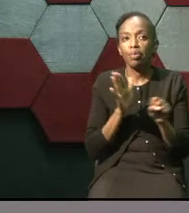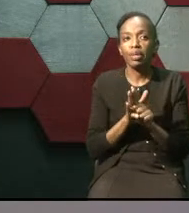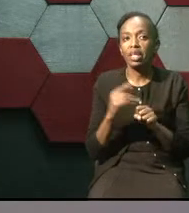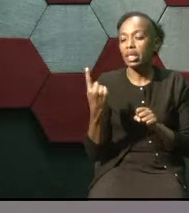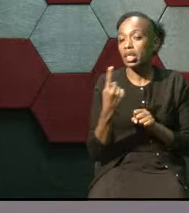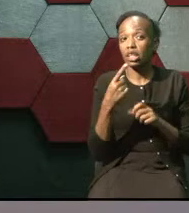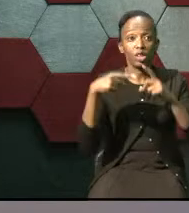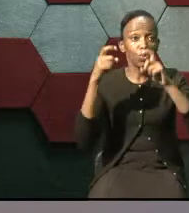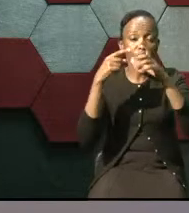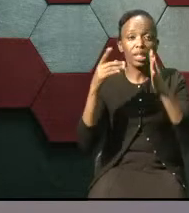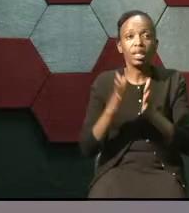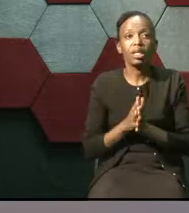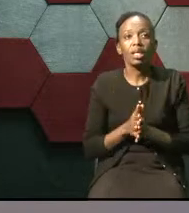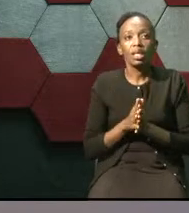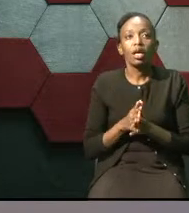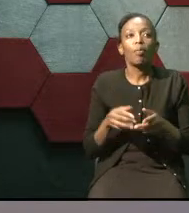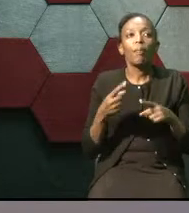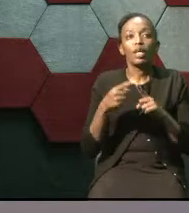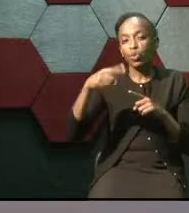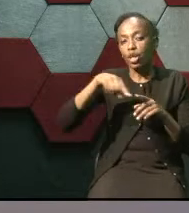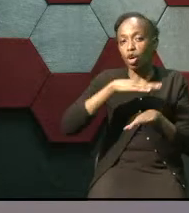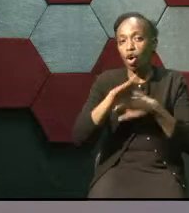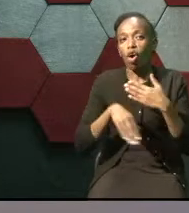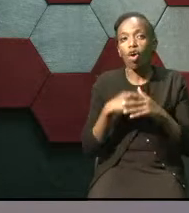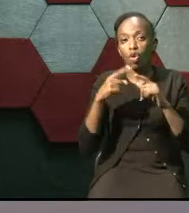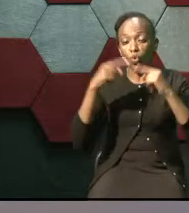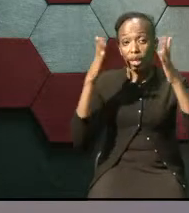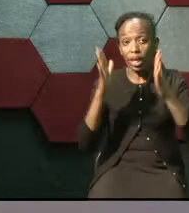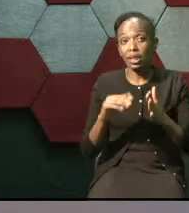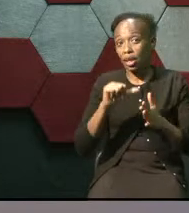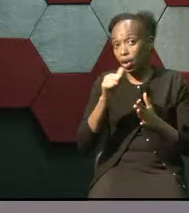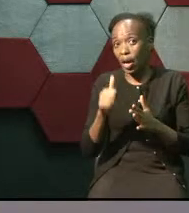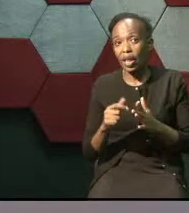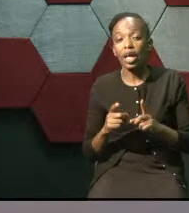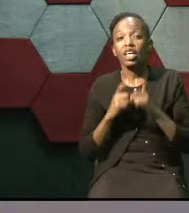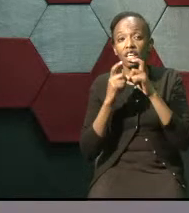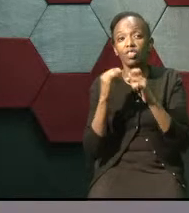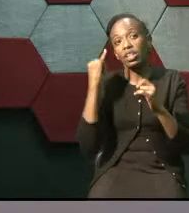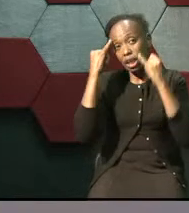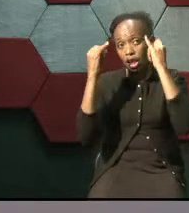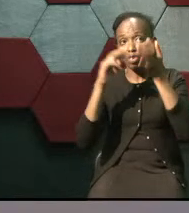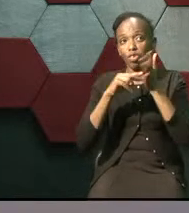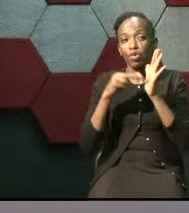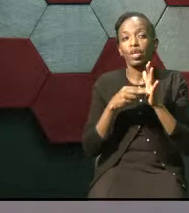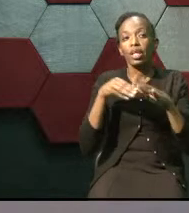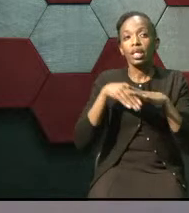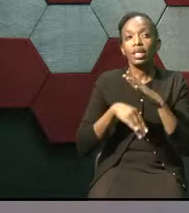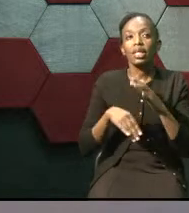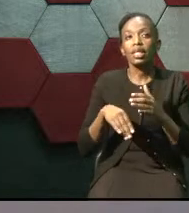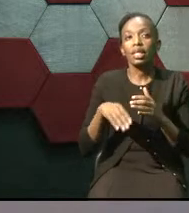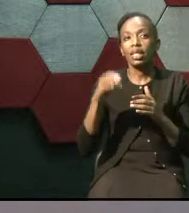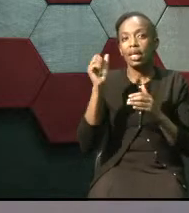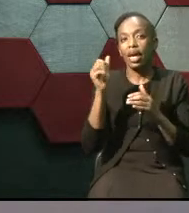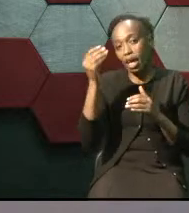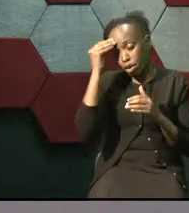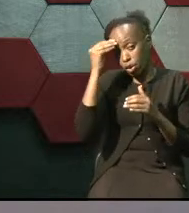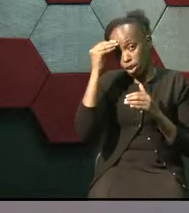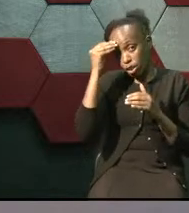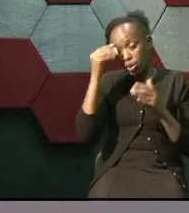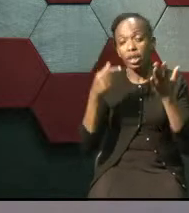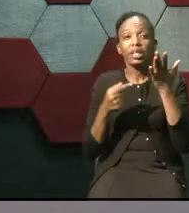is winning. No, not everyone is winning, but you're all winners. Our next prize is an innovative project in EdTech, which is